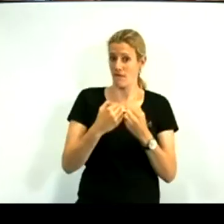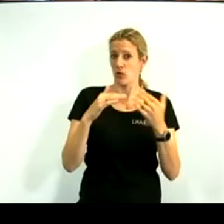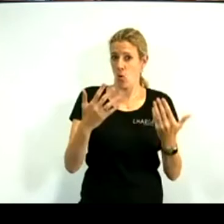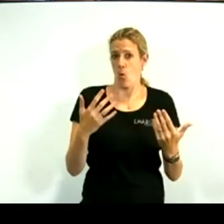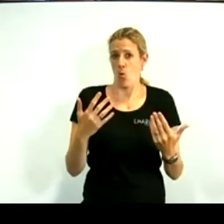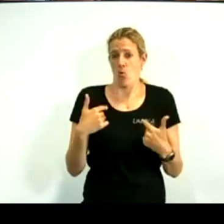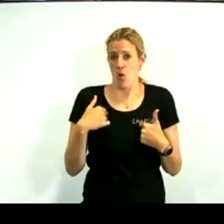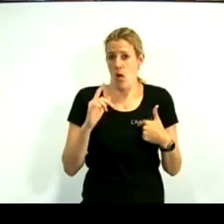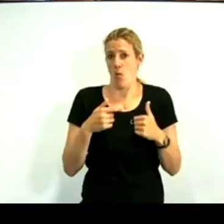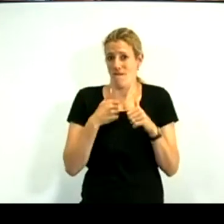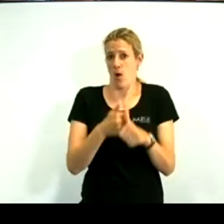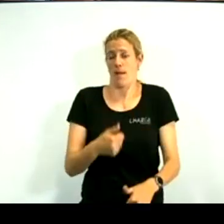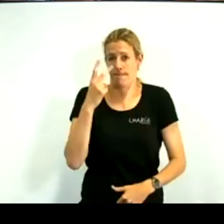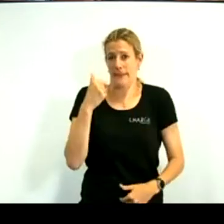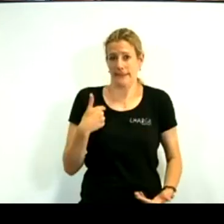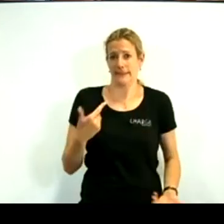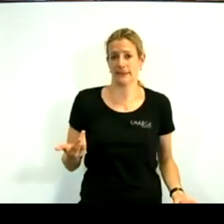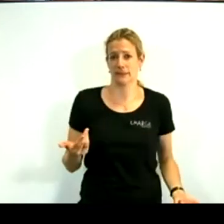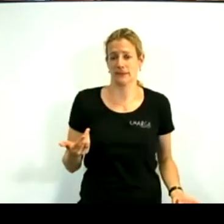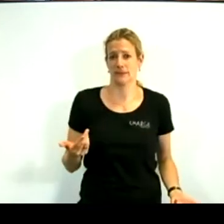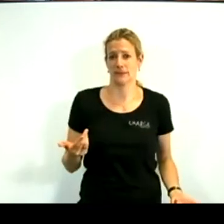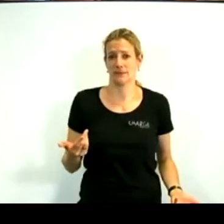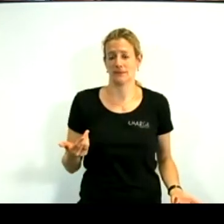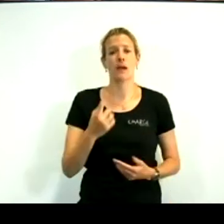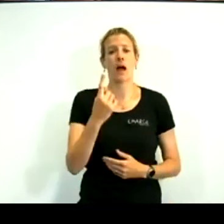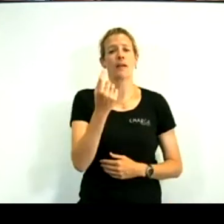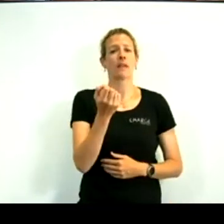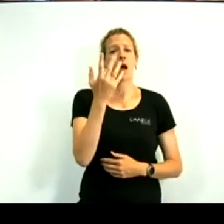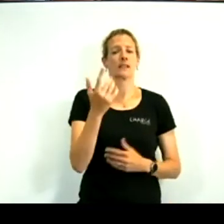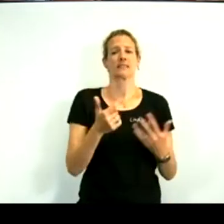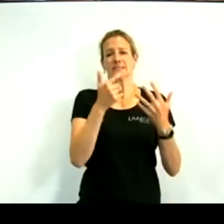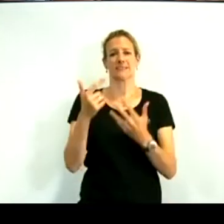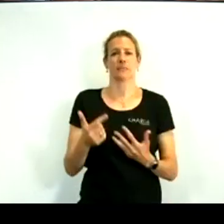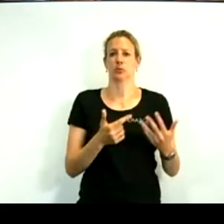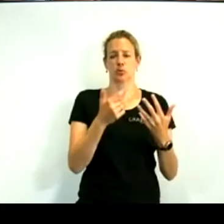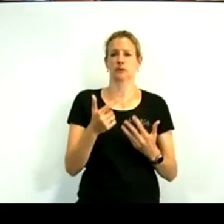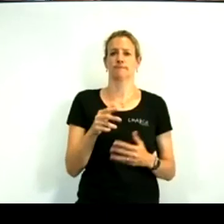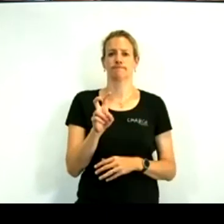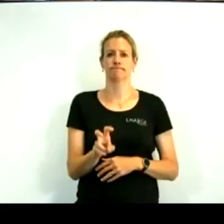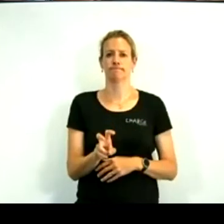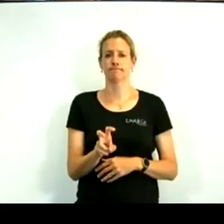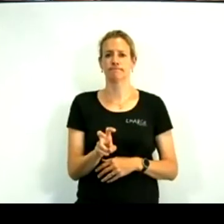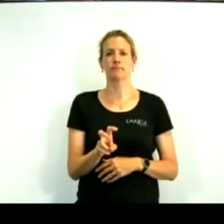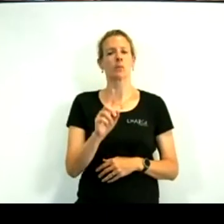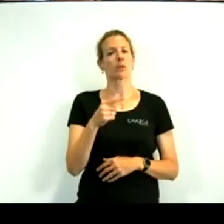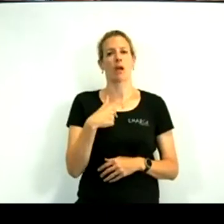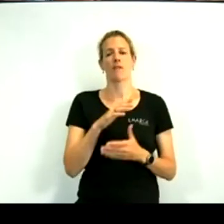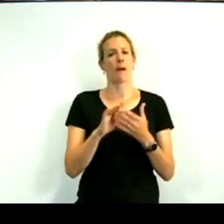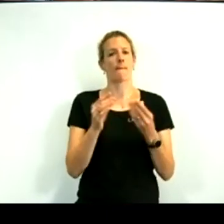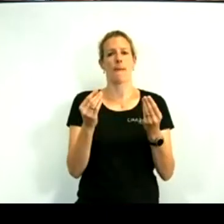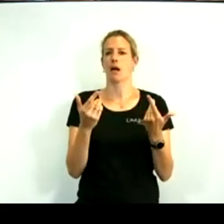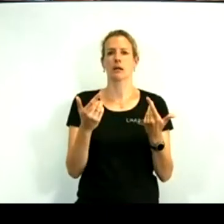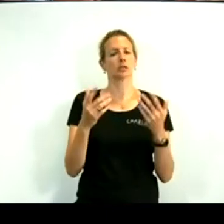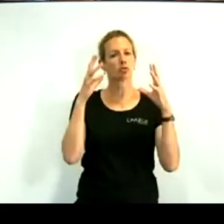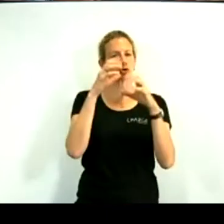and I watched a black spot grow bigger and bigger and bigger, and I knew exactly what was happening. And